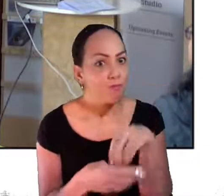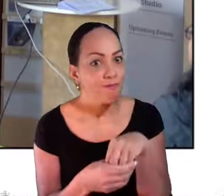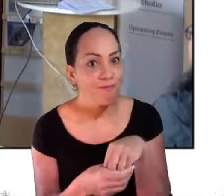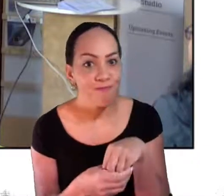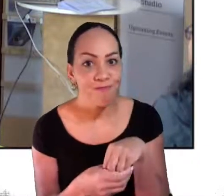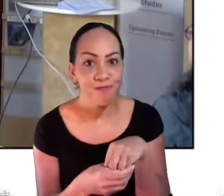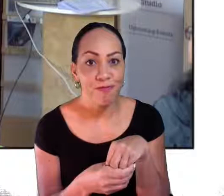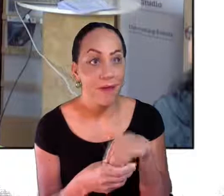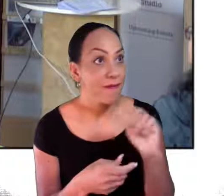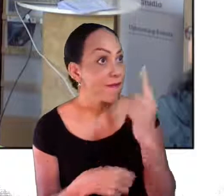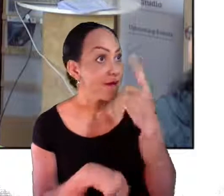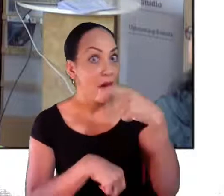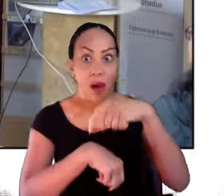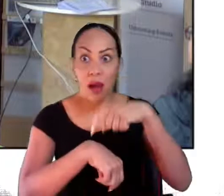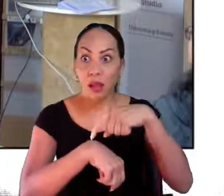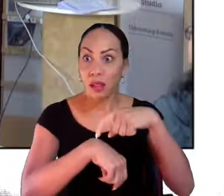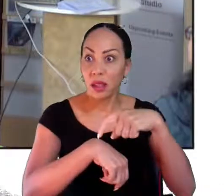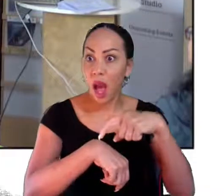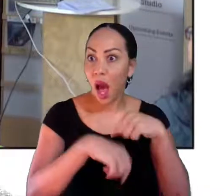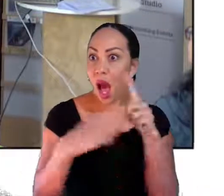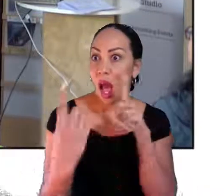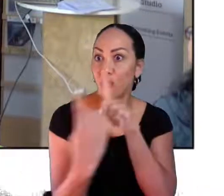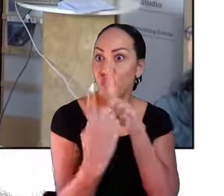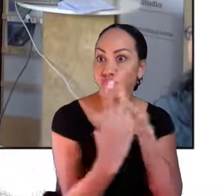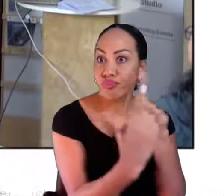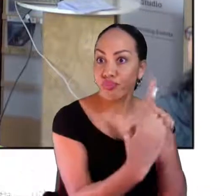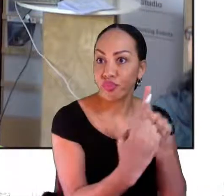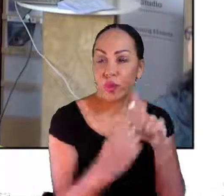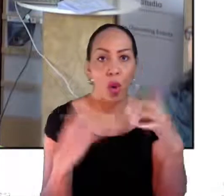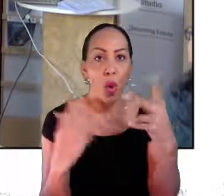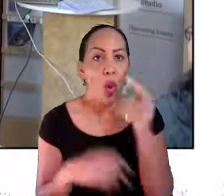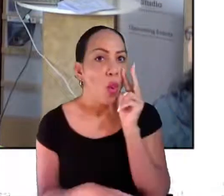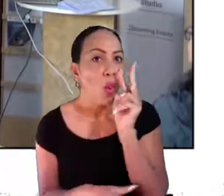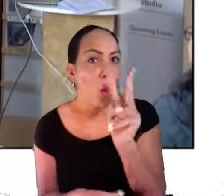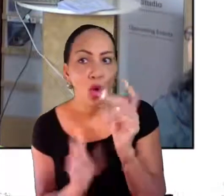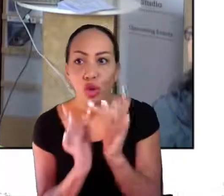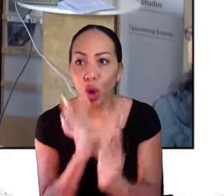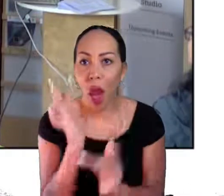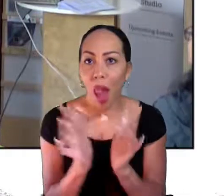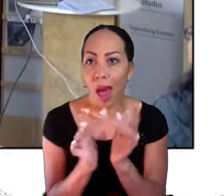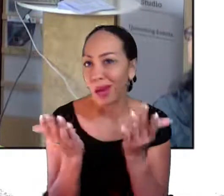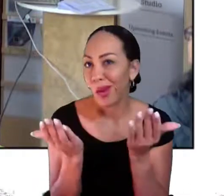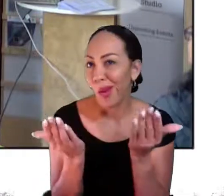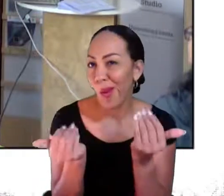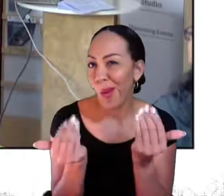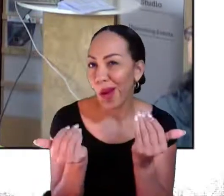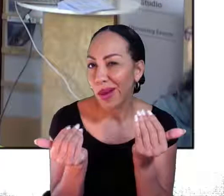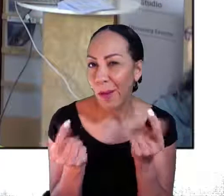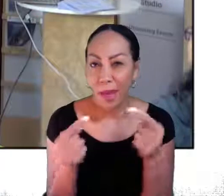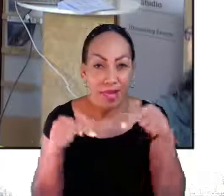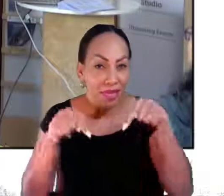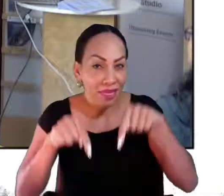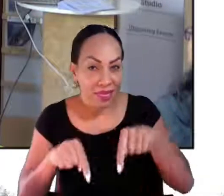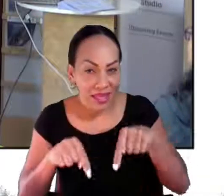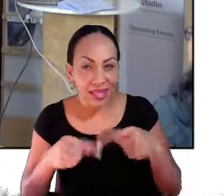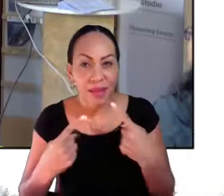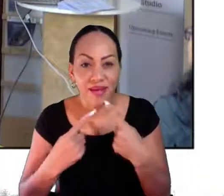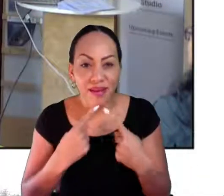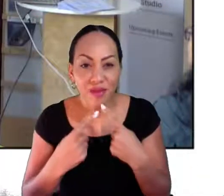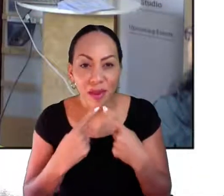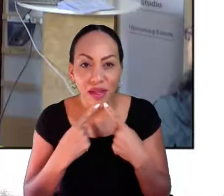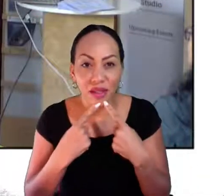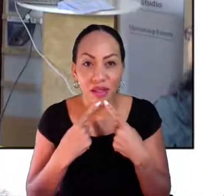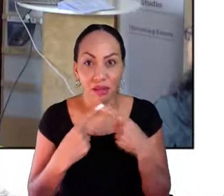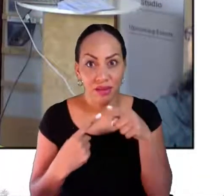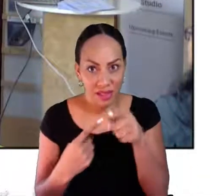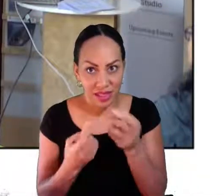you're engaging with us in the building or online, welcome. This next bit's particularly for you. I'm going to talk a bit about what Pervasive